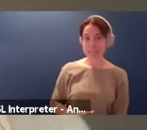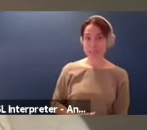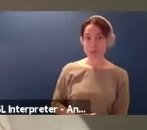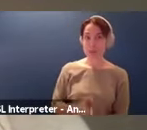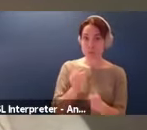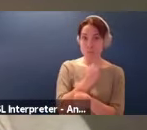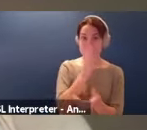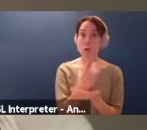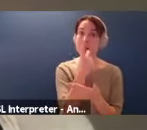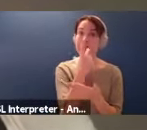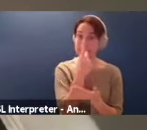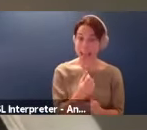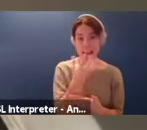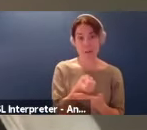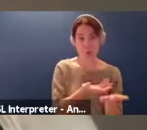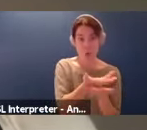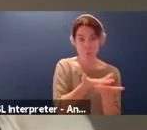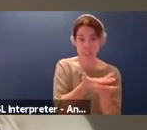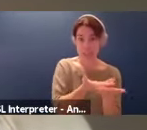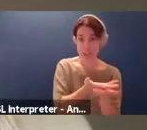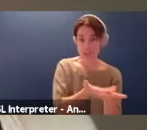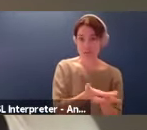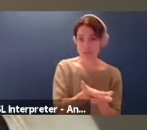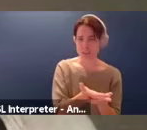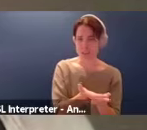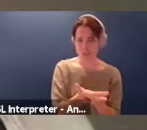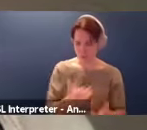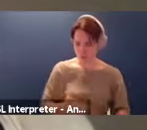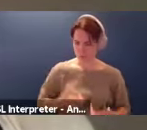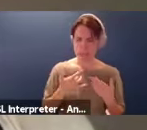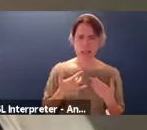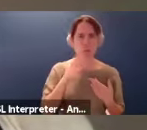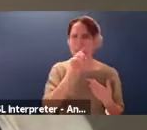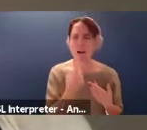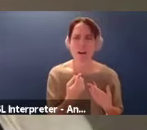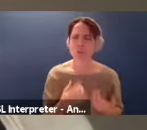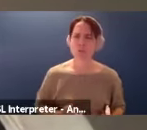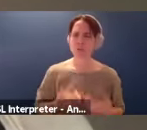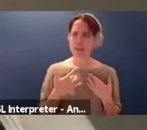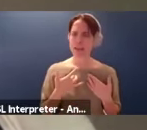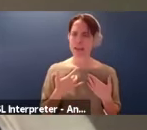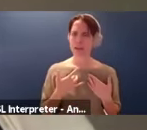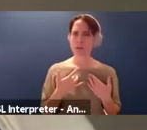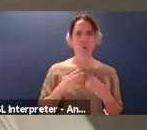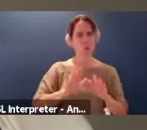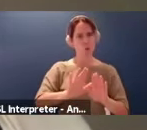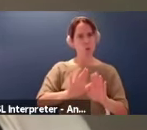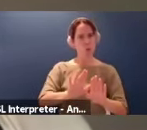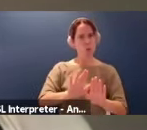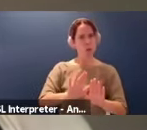i think we we would be rather um uh sort of it would be quite alienating